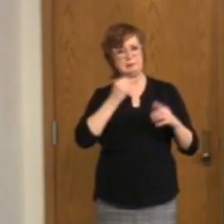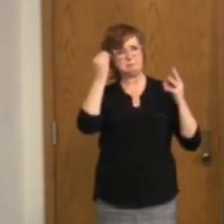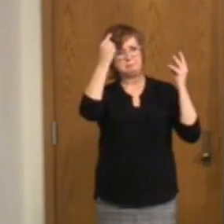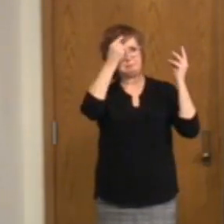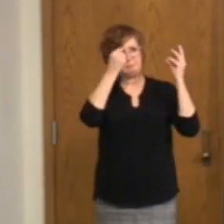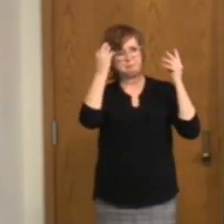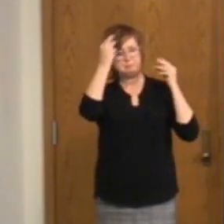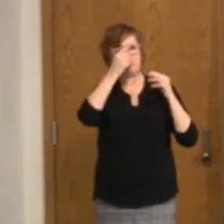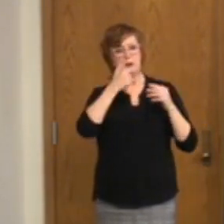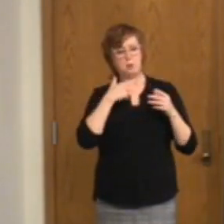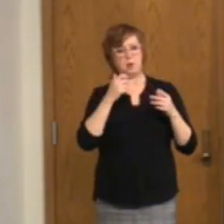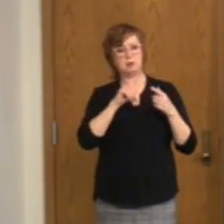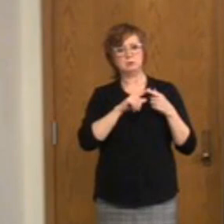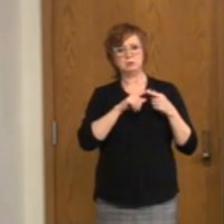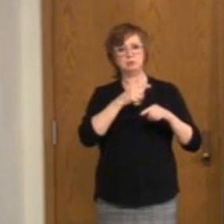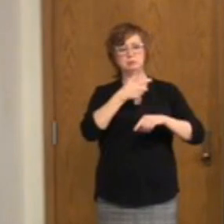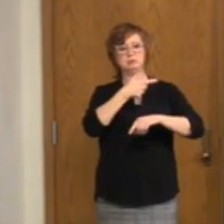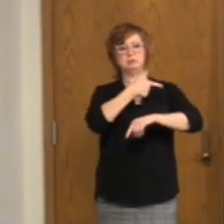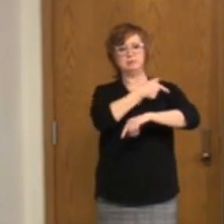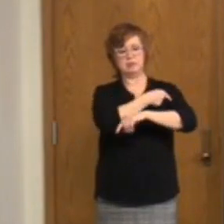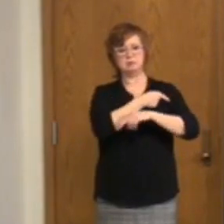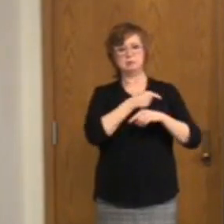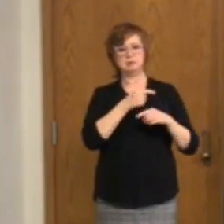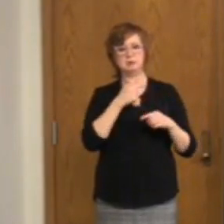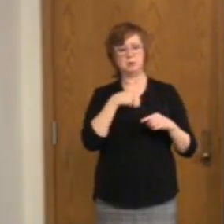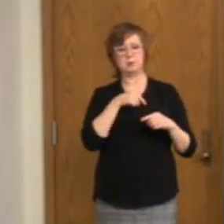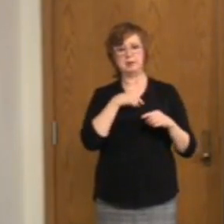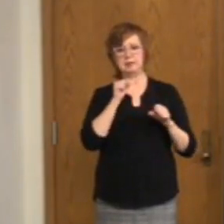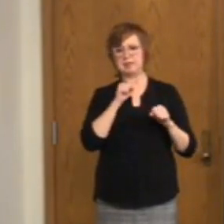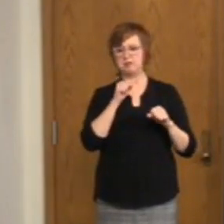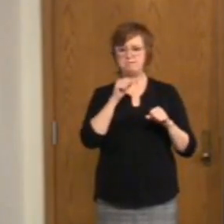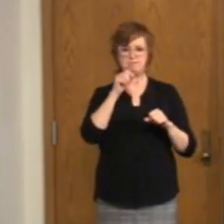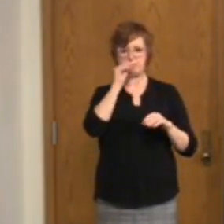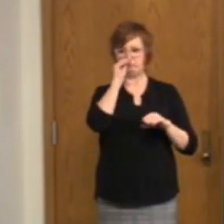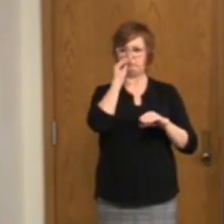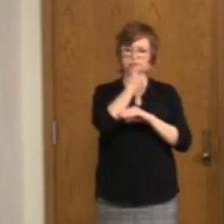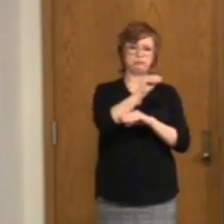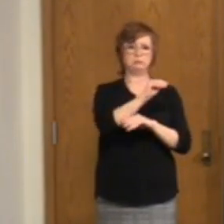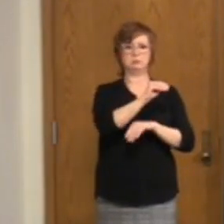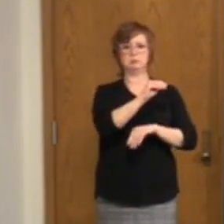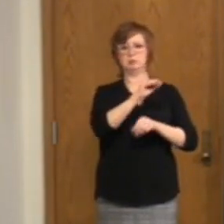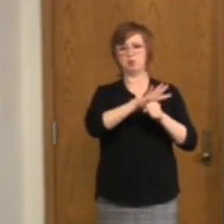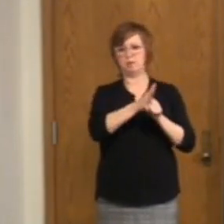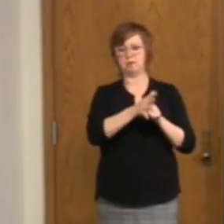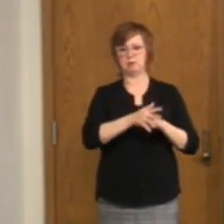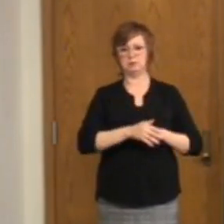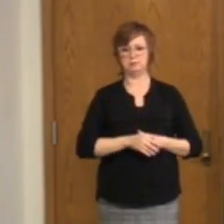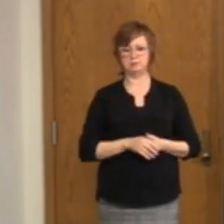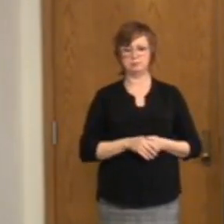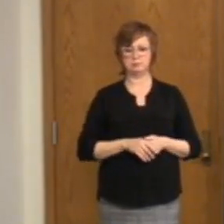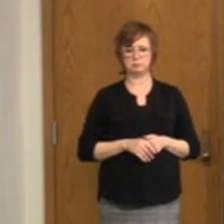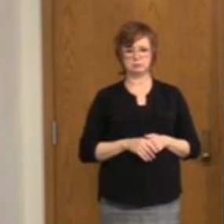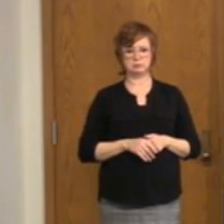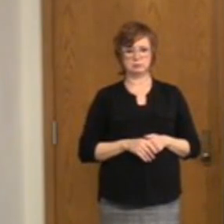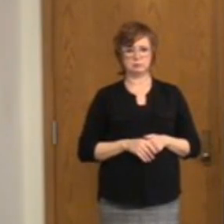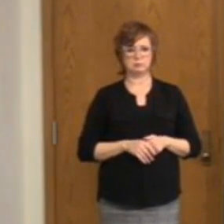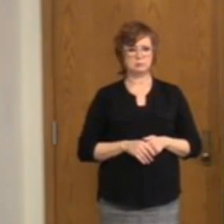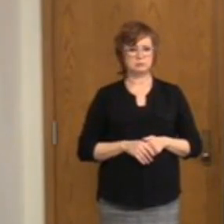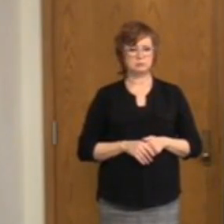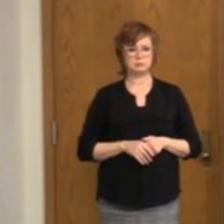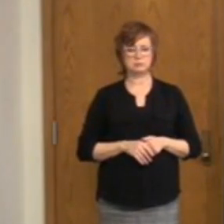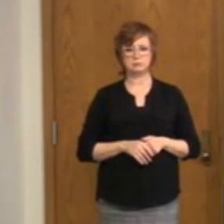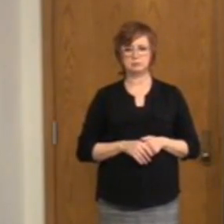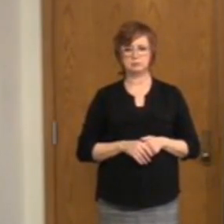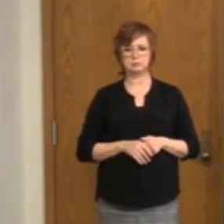that we can all stick it to COVID. Do you have a follow-up, Laura? Yes, I do. Thank you. Originally, we were told that the